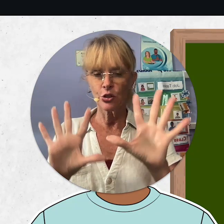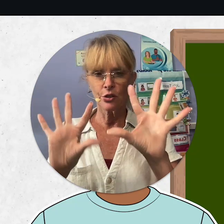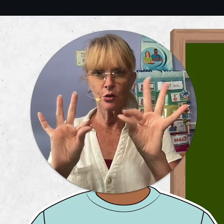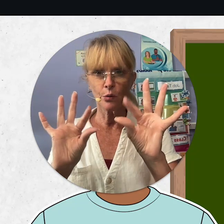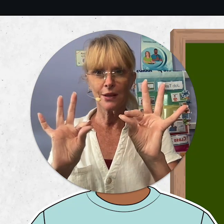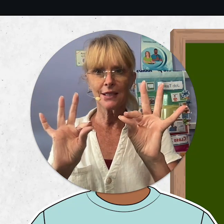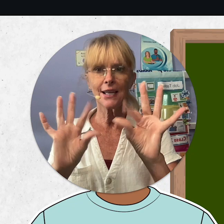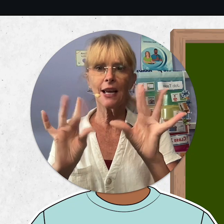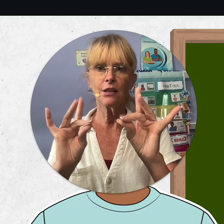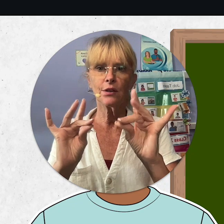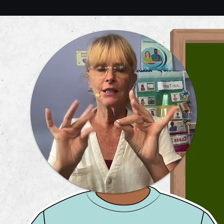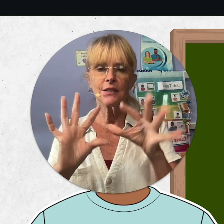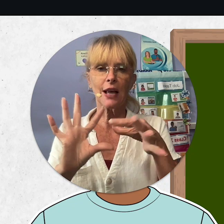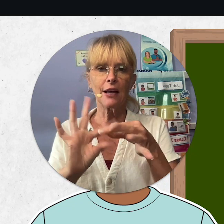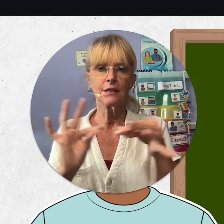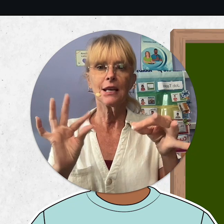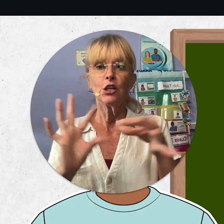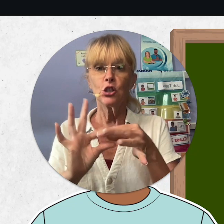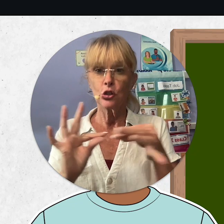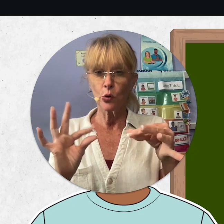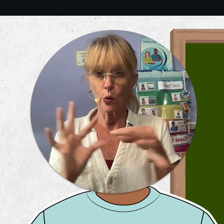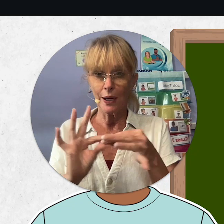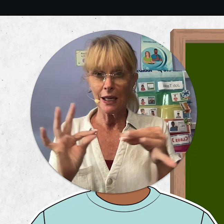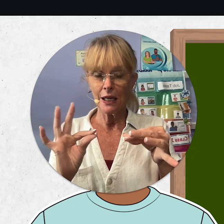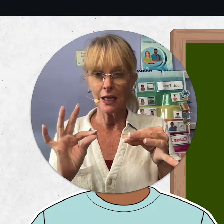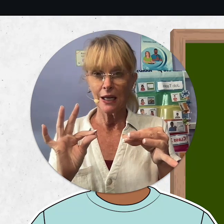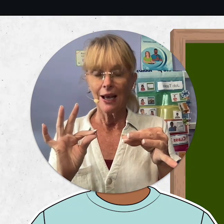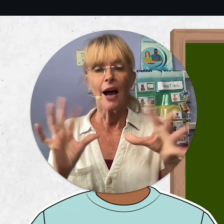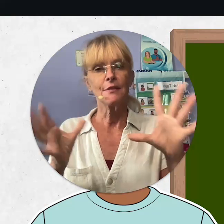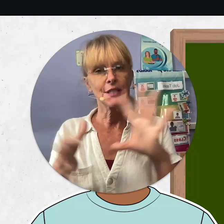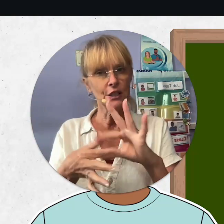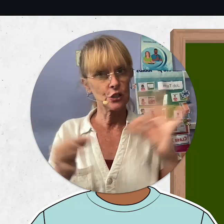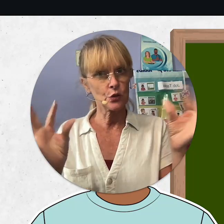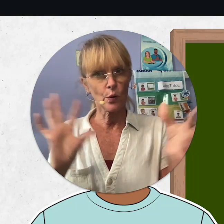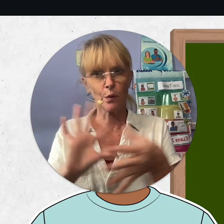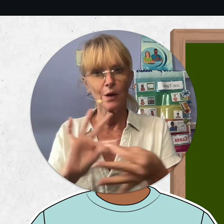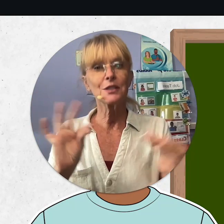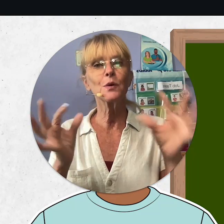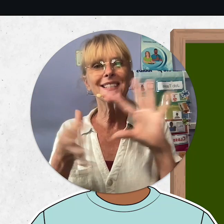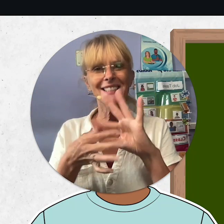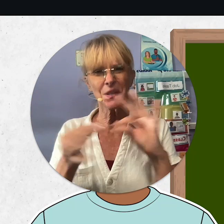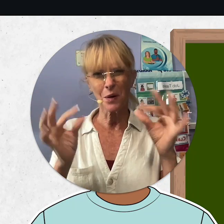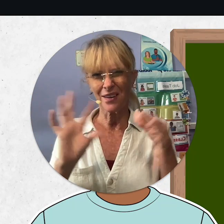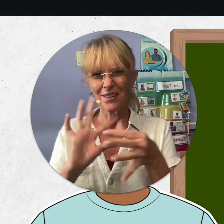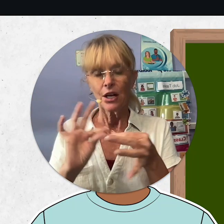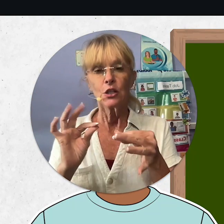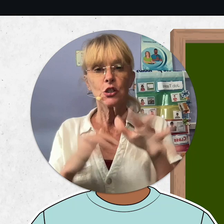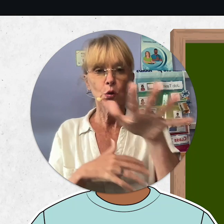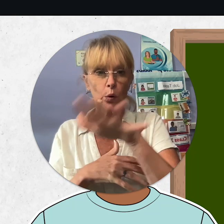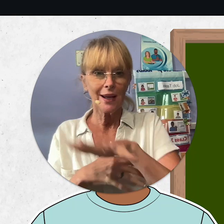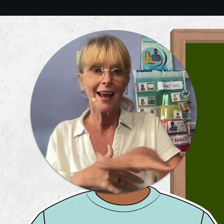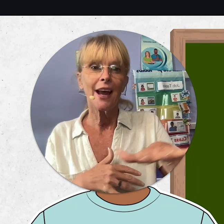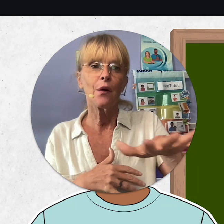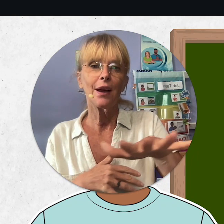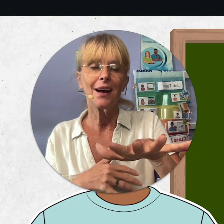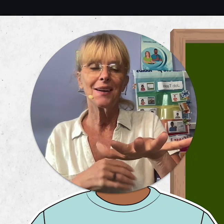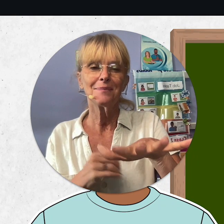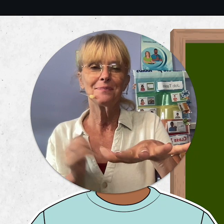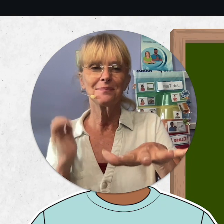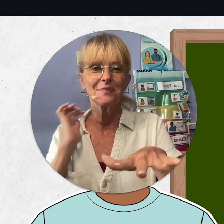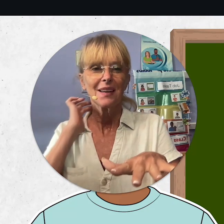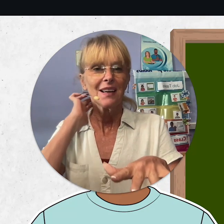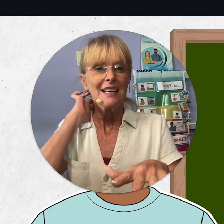this is, you can do it with this hand or these hands. Story. I've seen story where it twists as well. Story